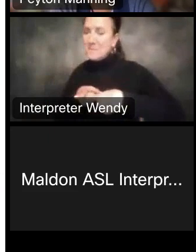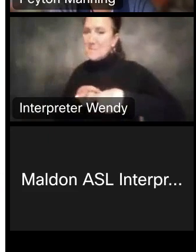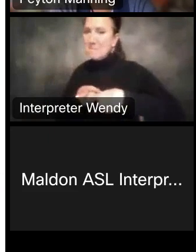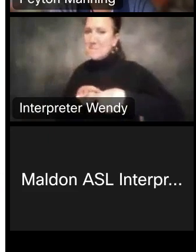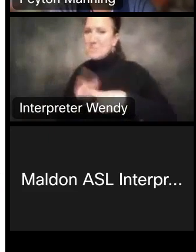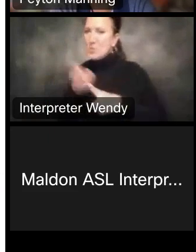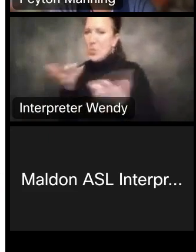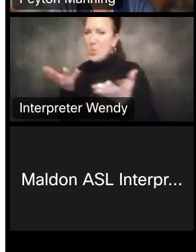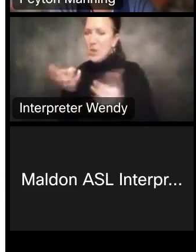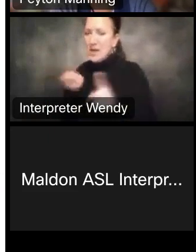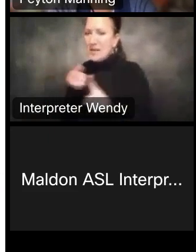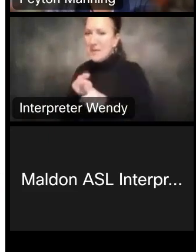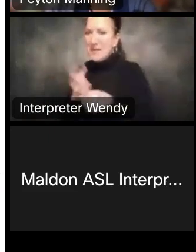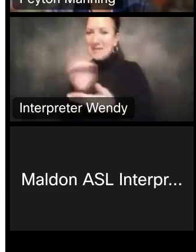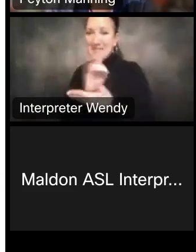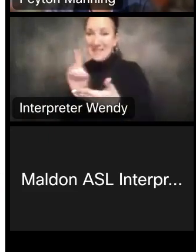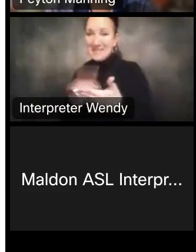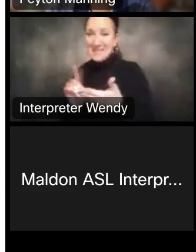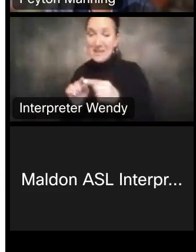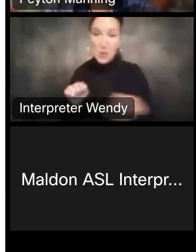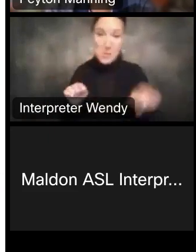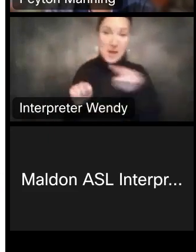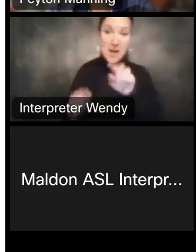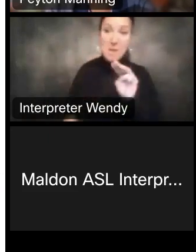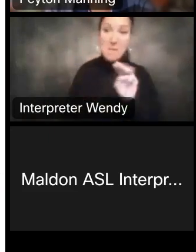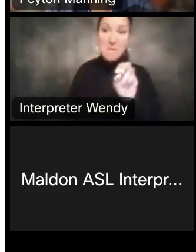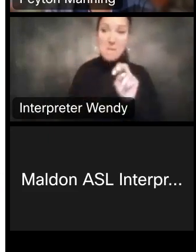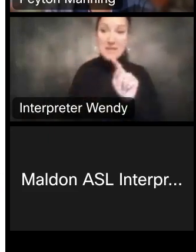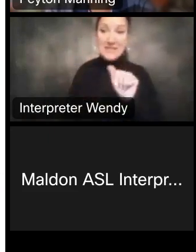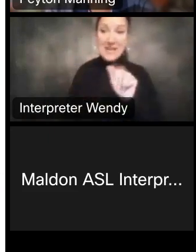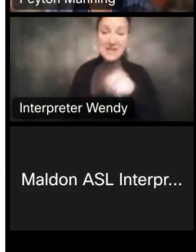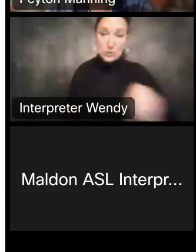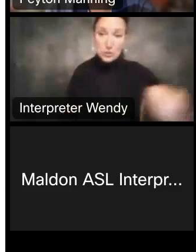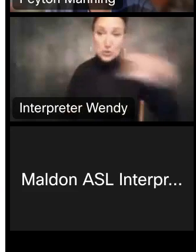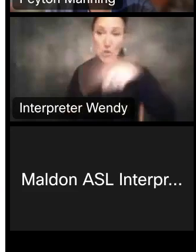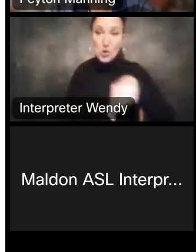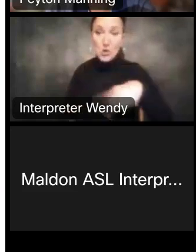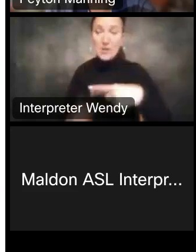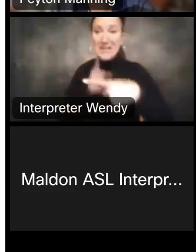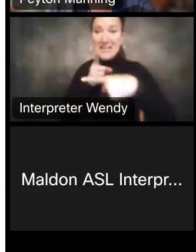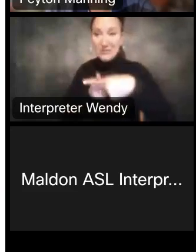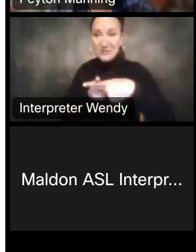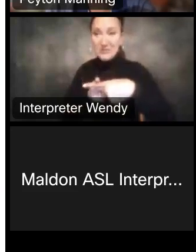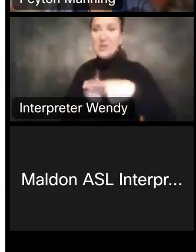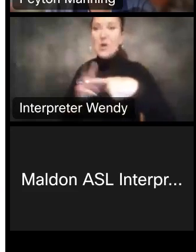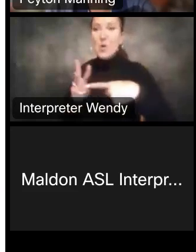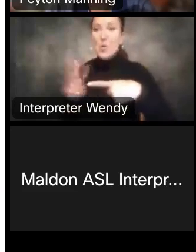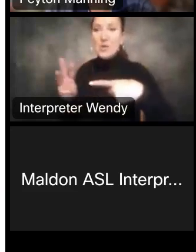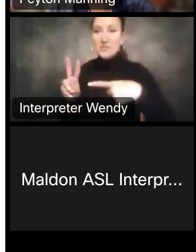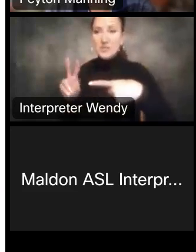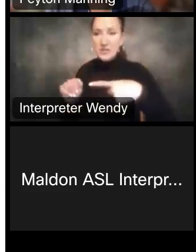degree is redesign of Montana Circle, the virtual circle at the intersection of Montana, West Virginia, and New York